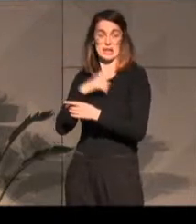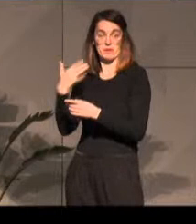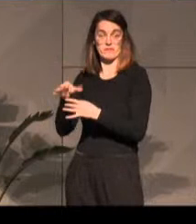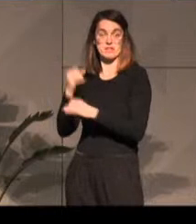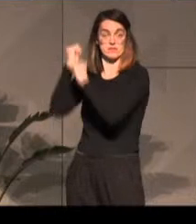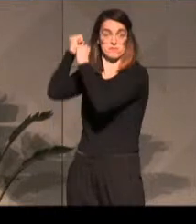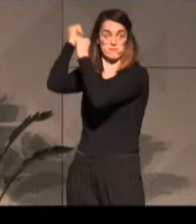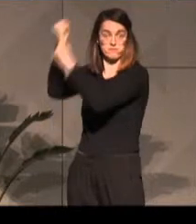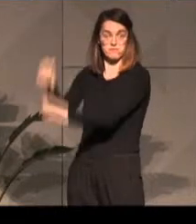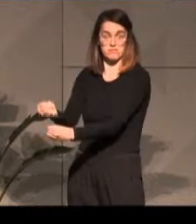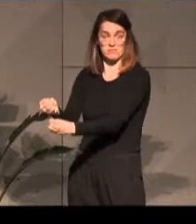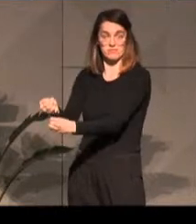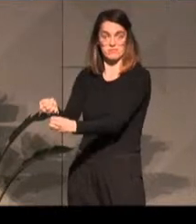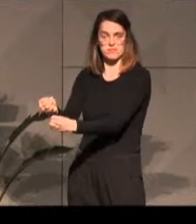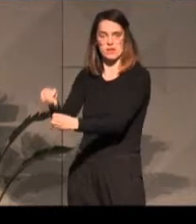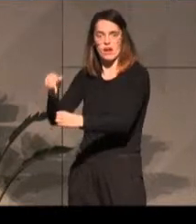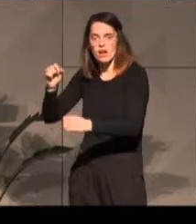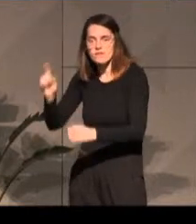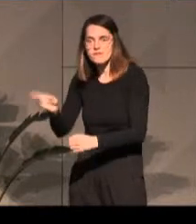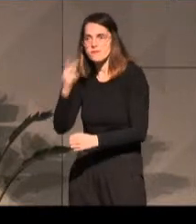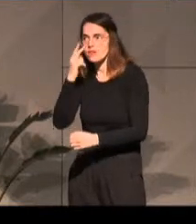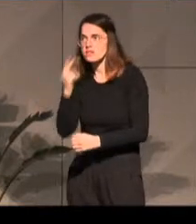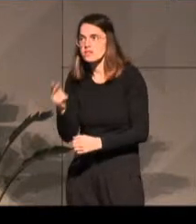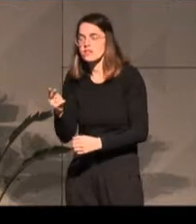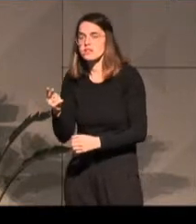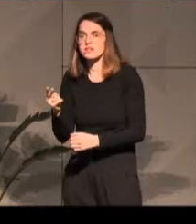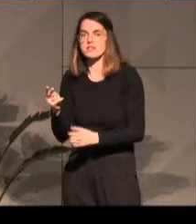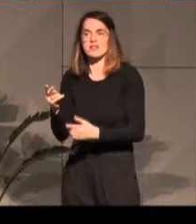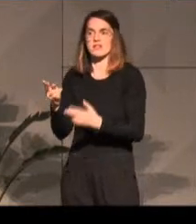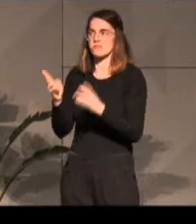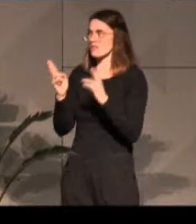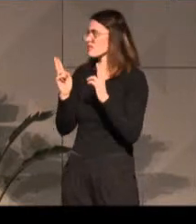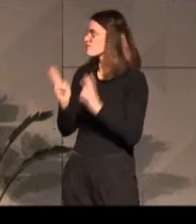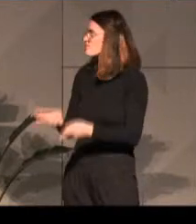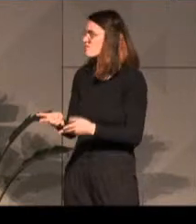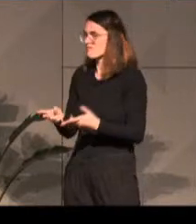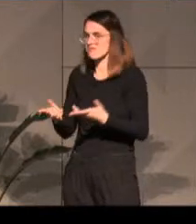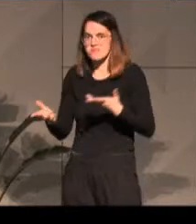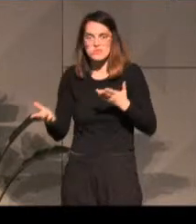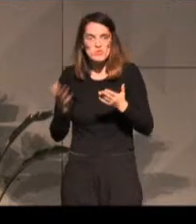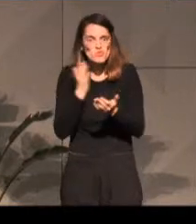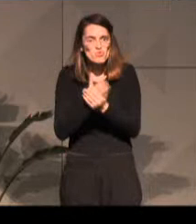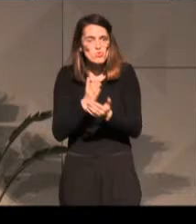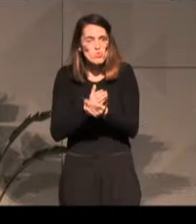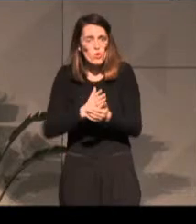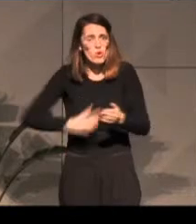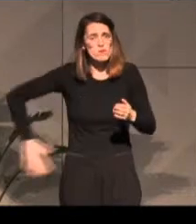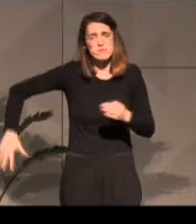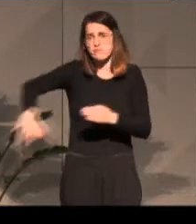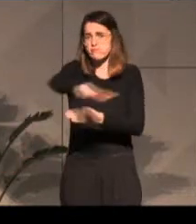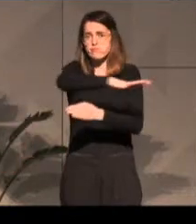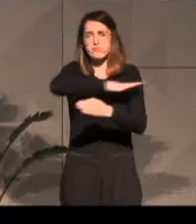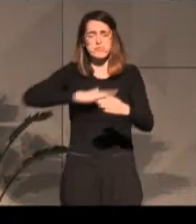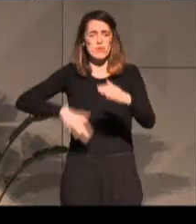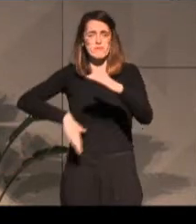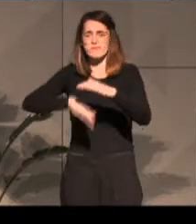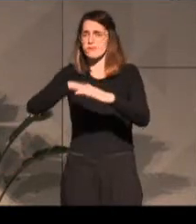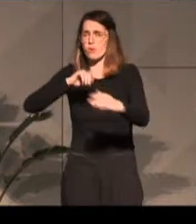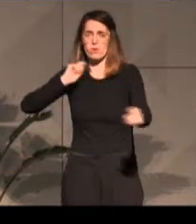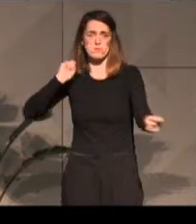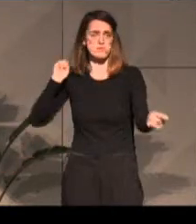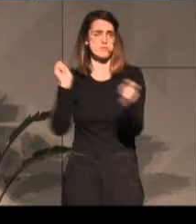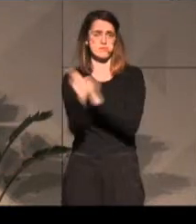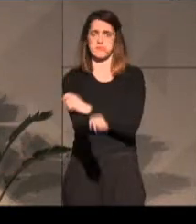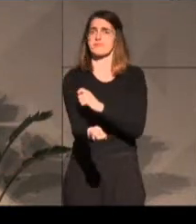that I were able to recognize, but I couldn't really make the images that I had in my mind